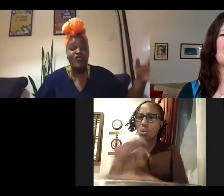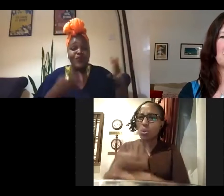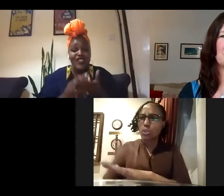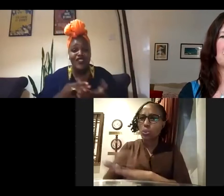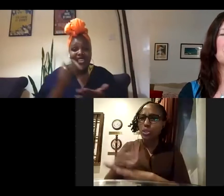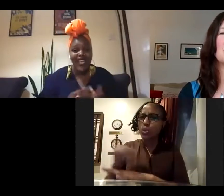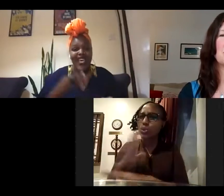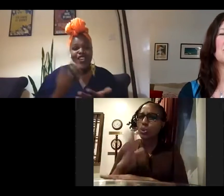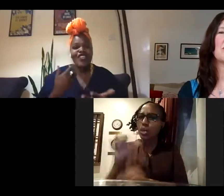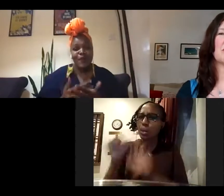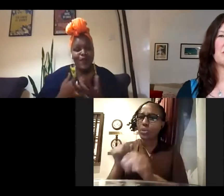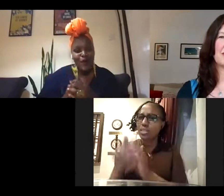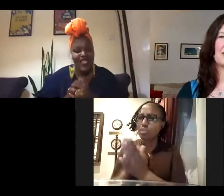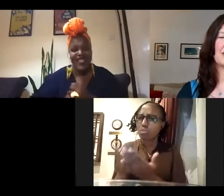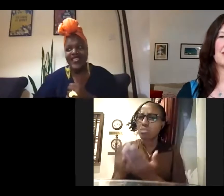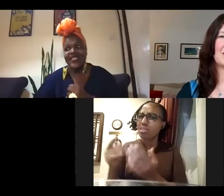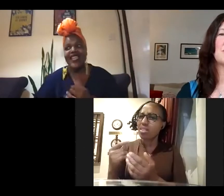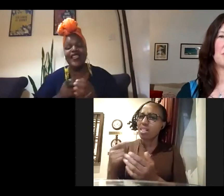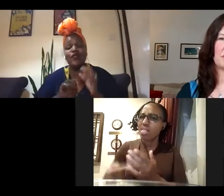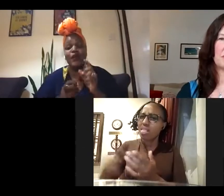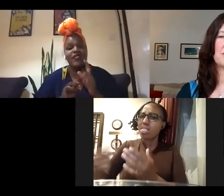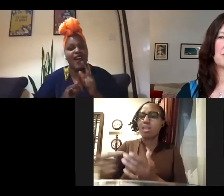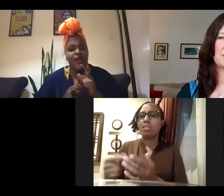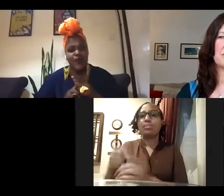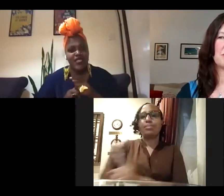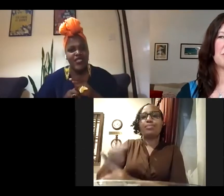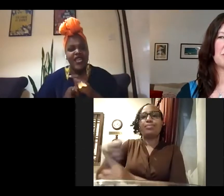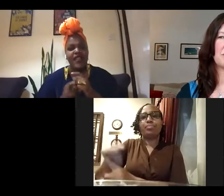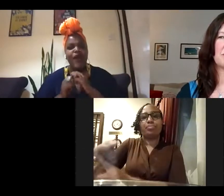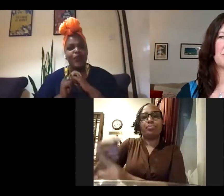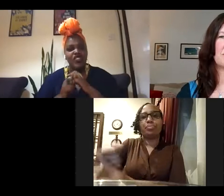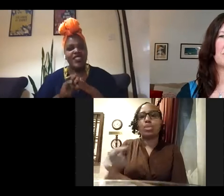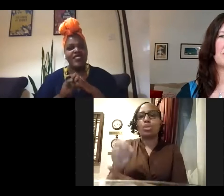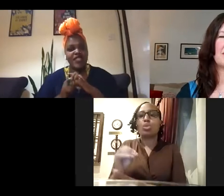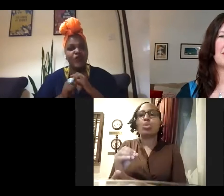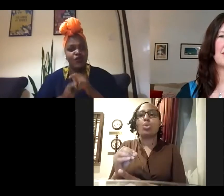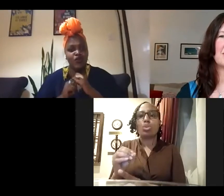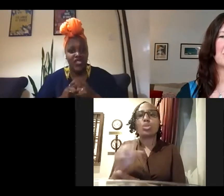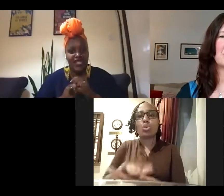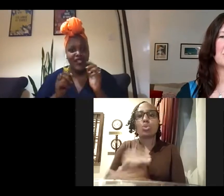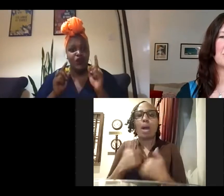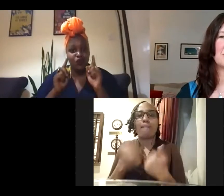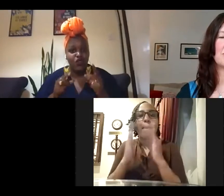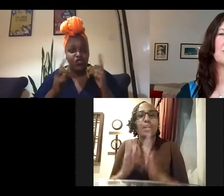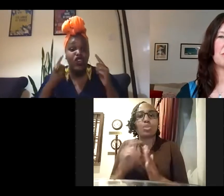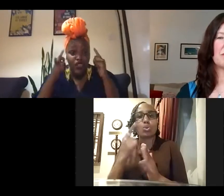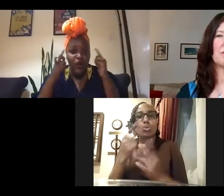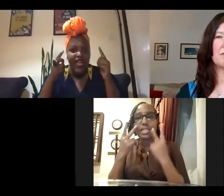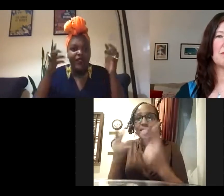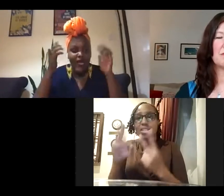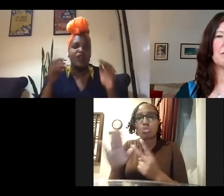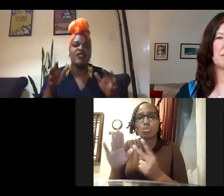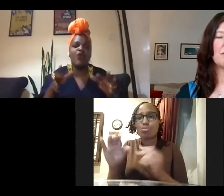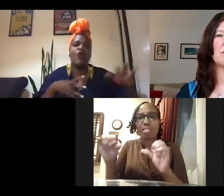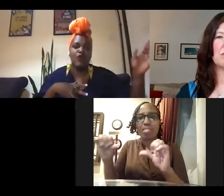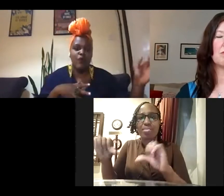so many. So she really just like, she kept me going in that sense. And I think it's really important to have that person that will just see through your shit and tell you you're in your